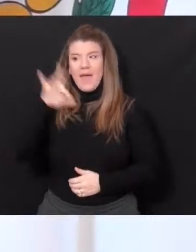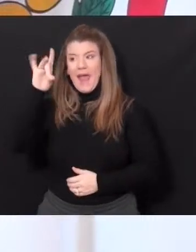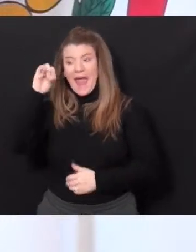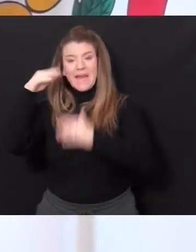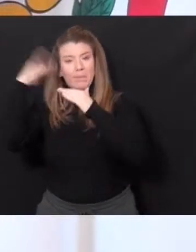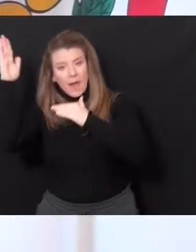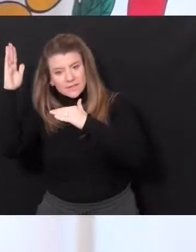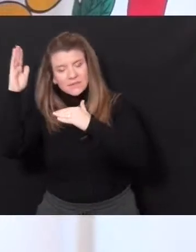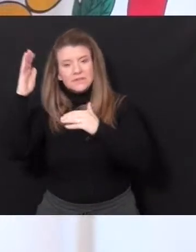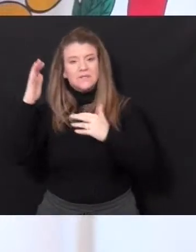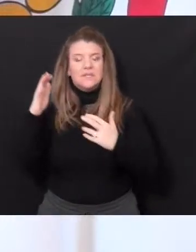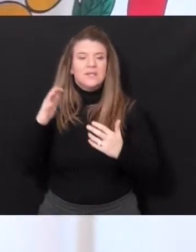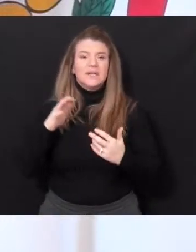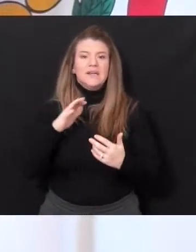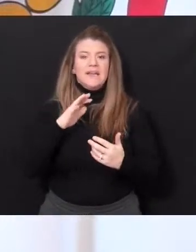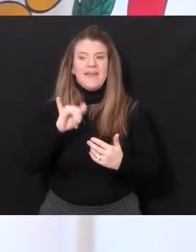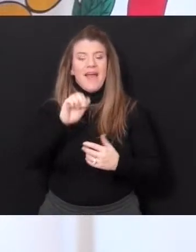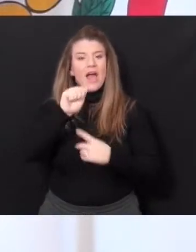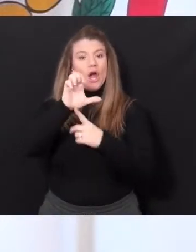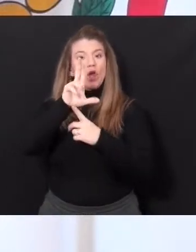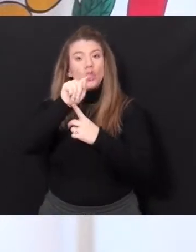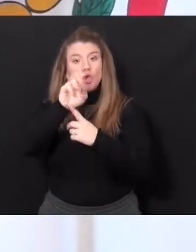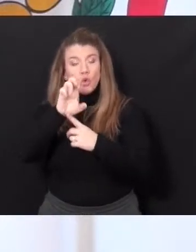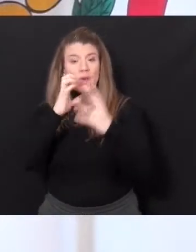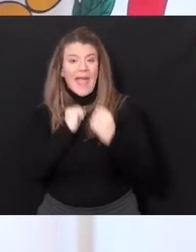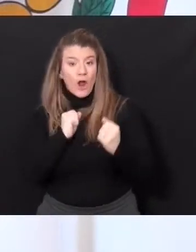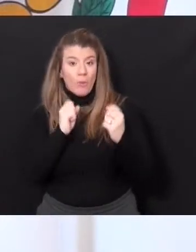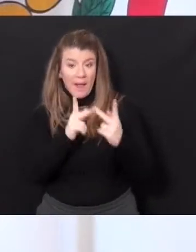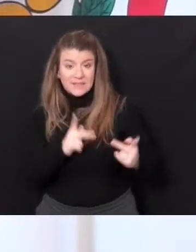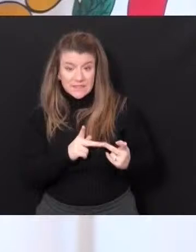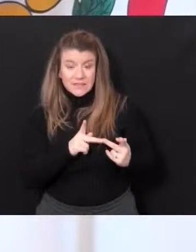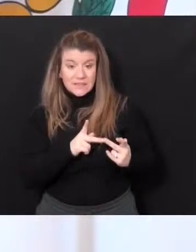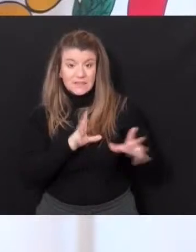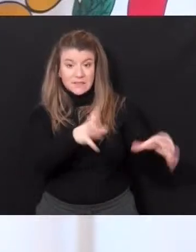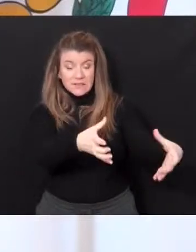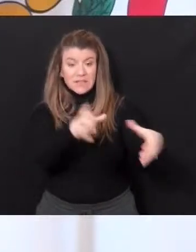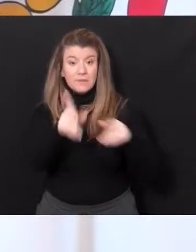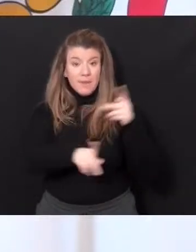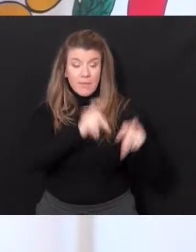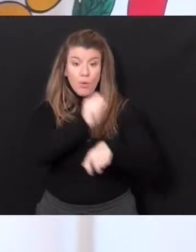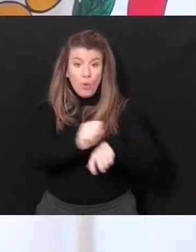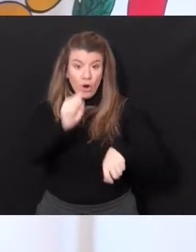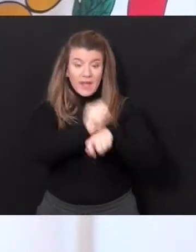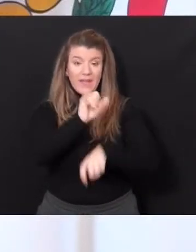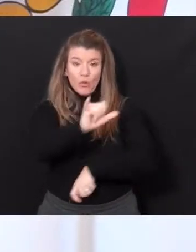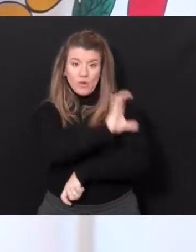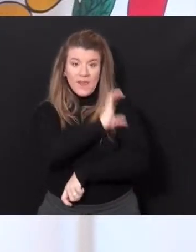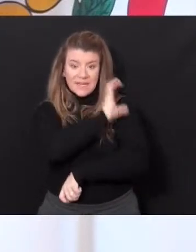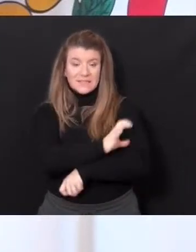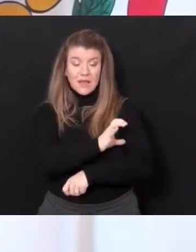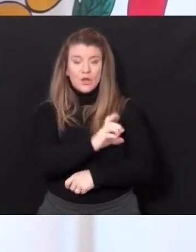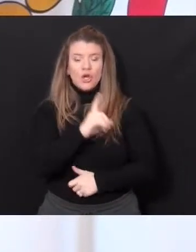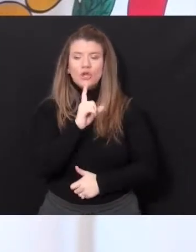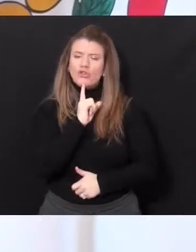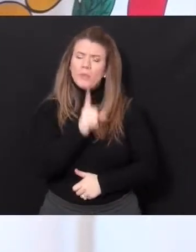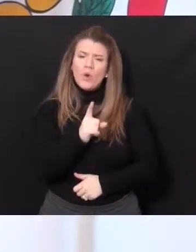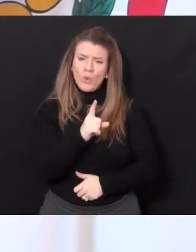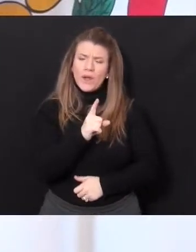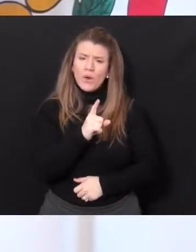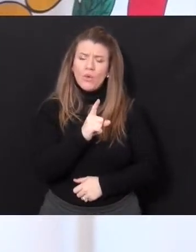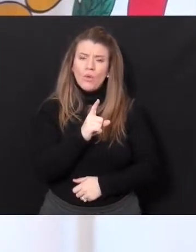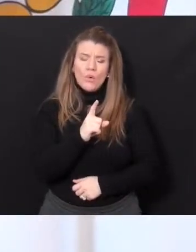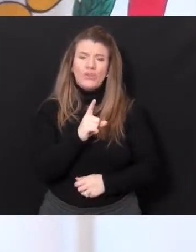and all the acute care people. And you know, so there's been a